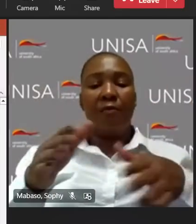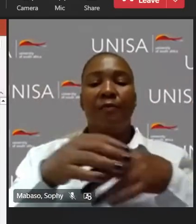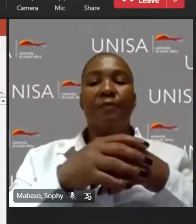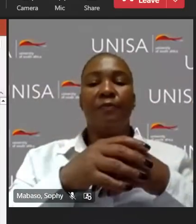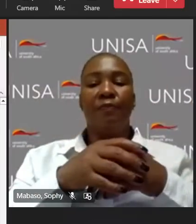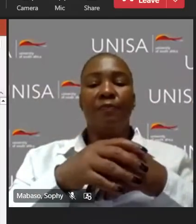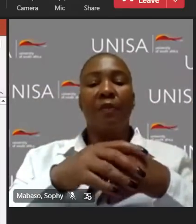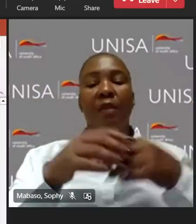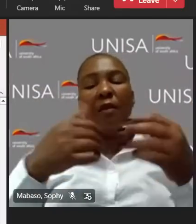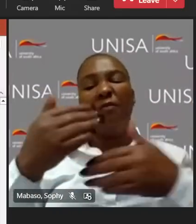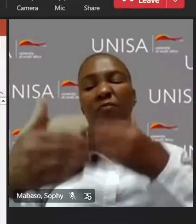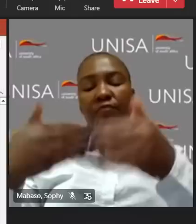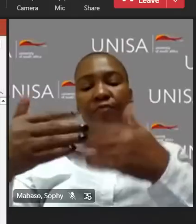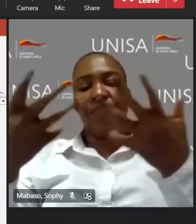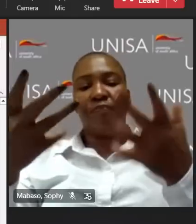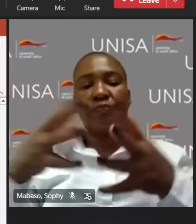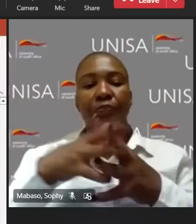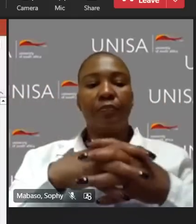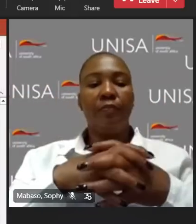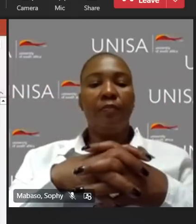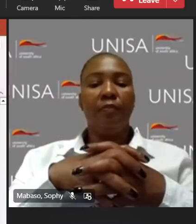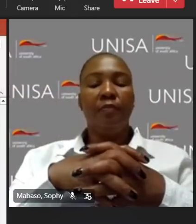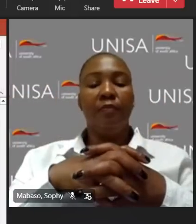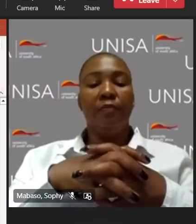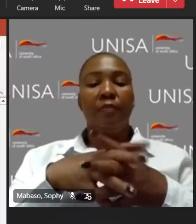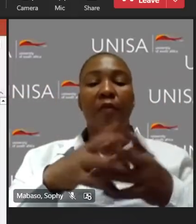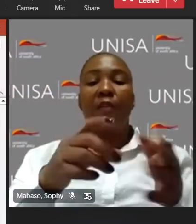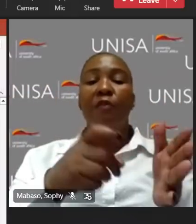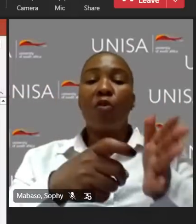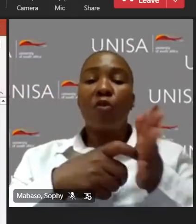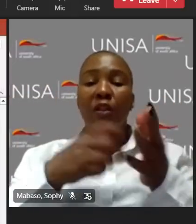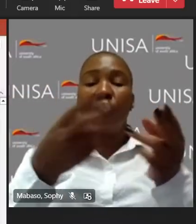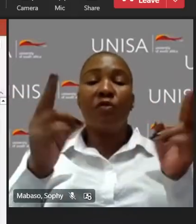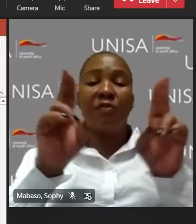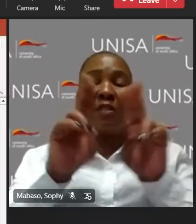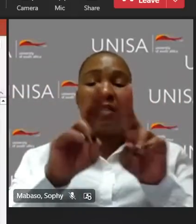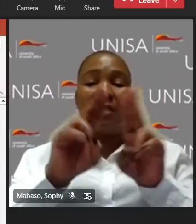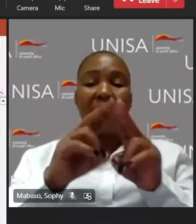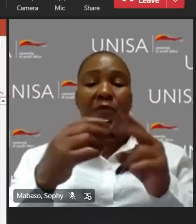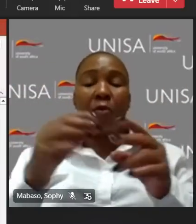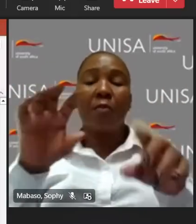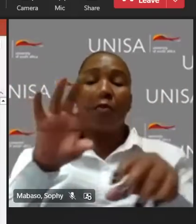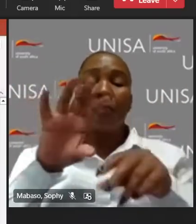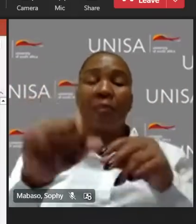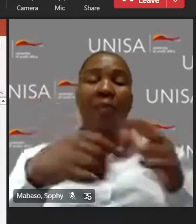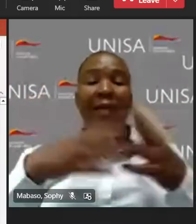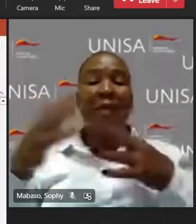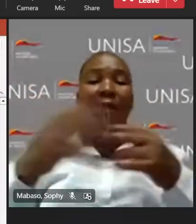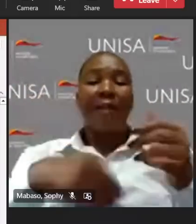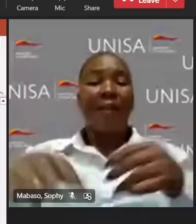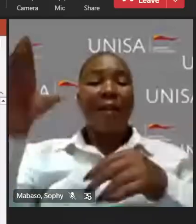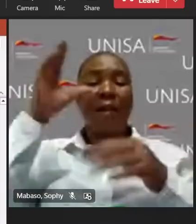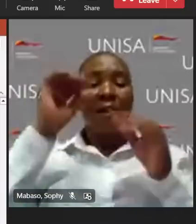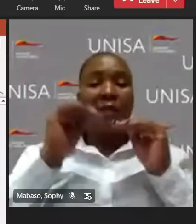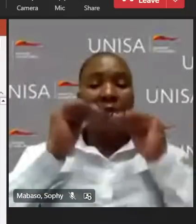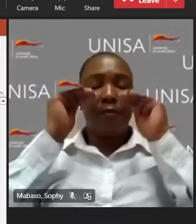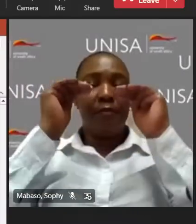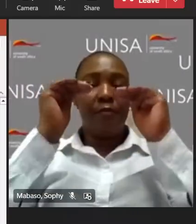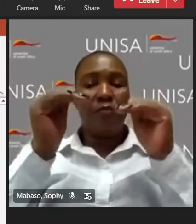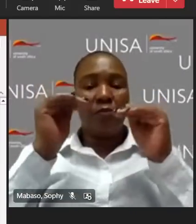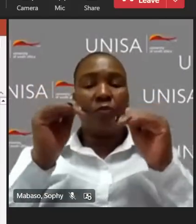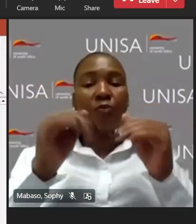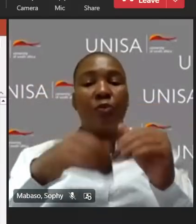and so on. So it will only prevent you from getting any academic document like academic